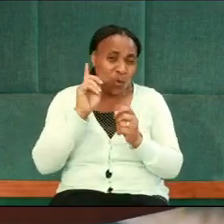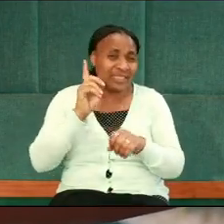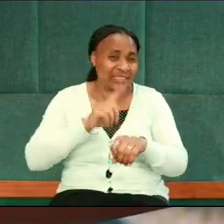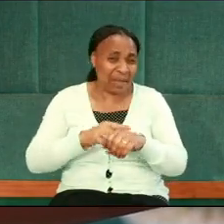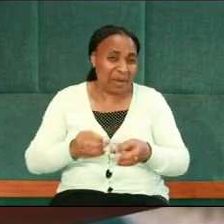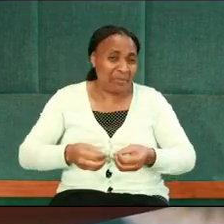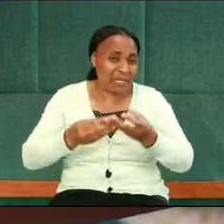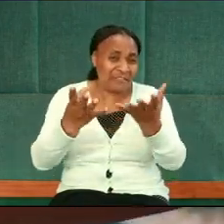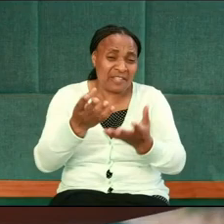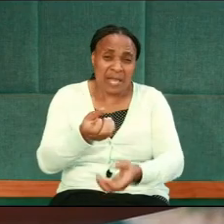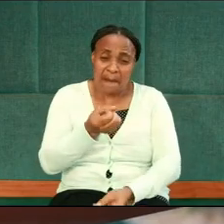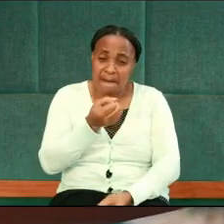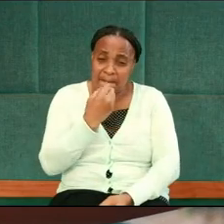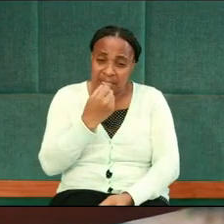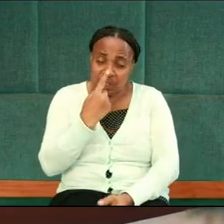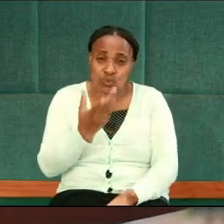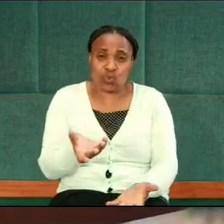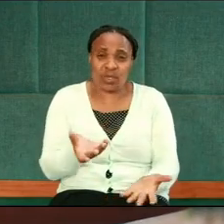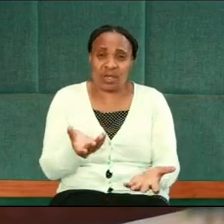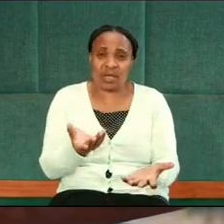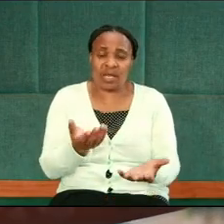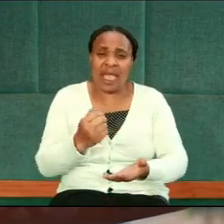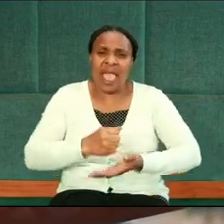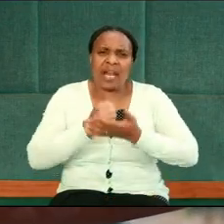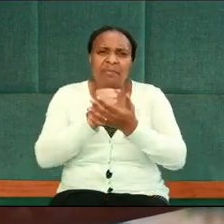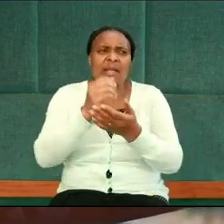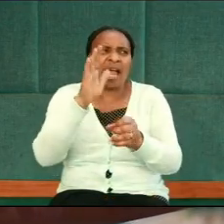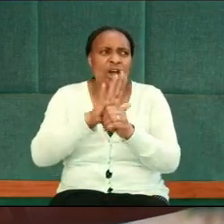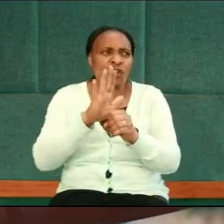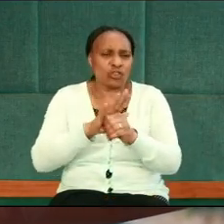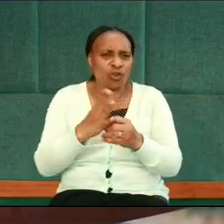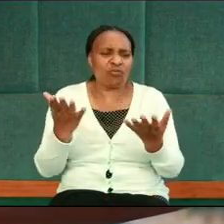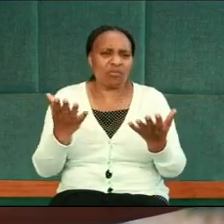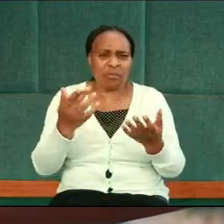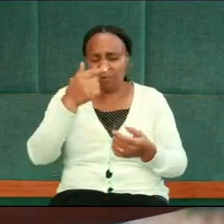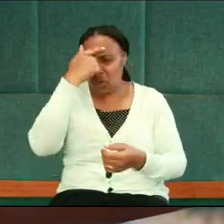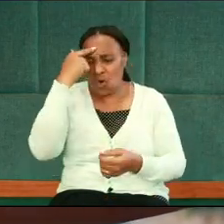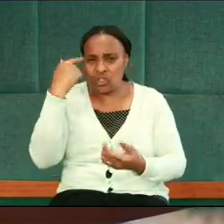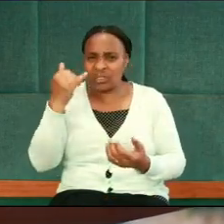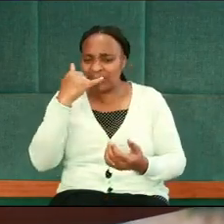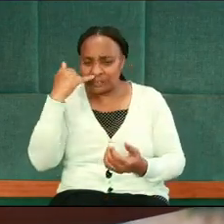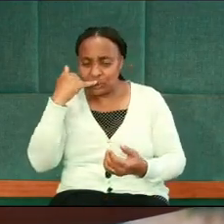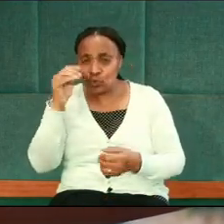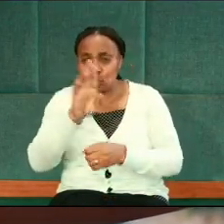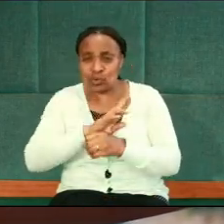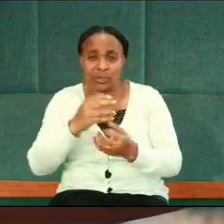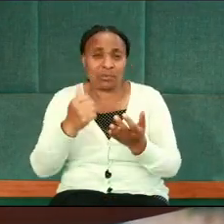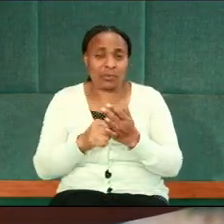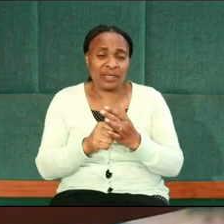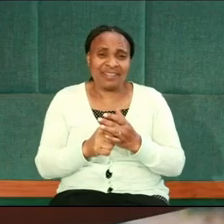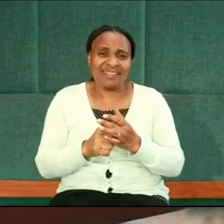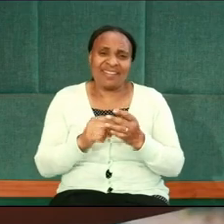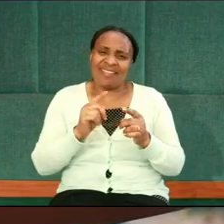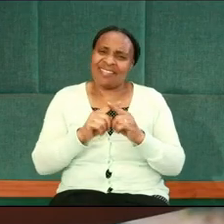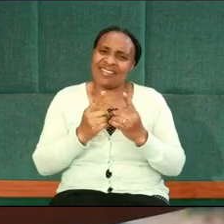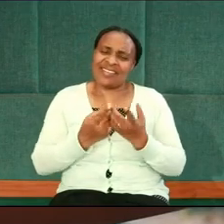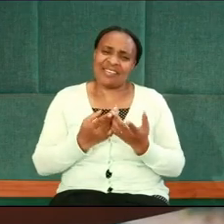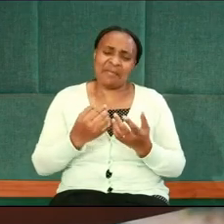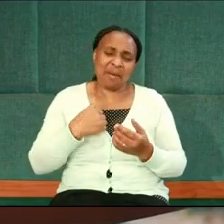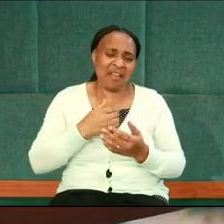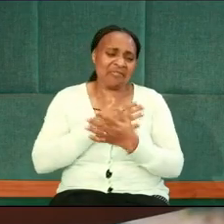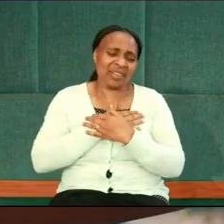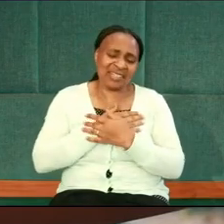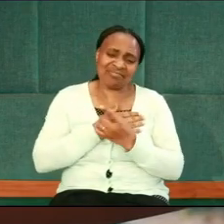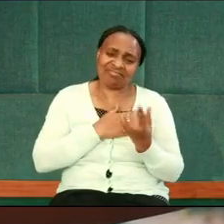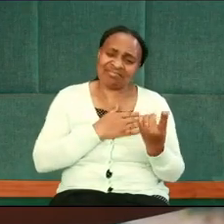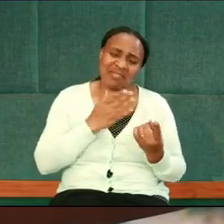a patient medications which was helping a lot, and you know, it was because of substance-induced problem. And a colleague of